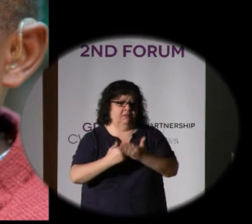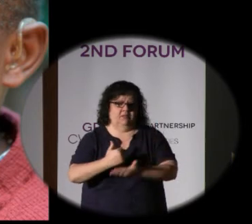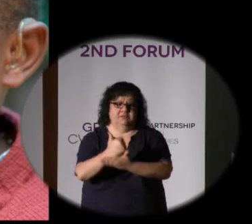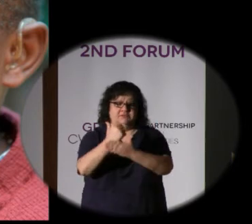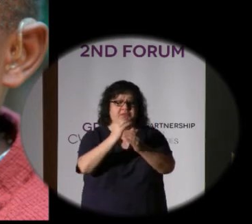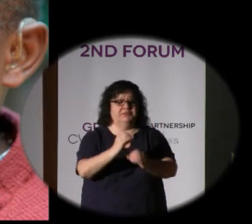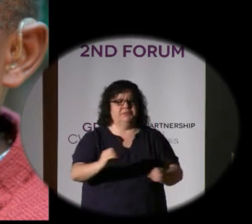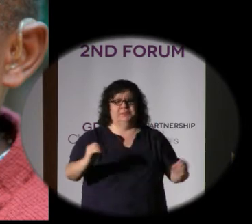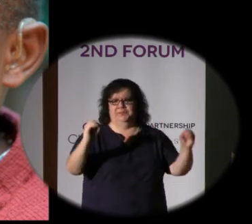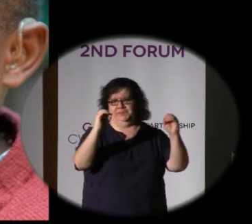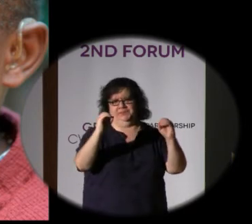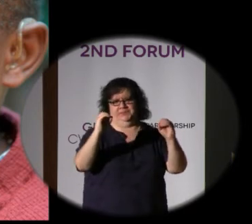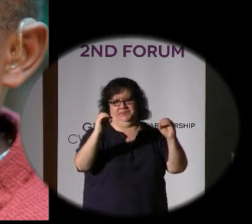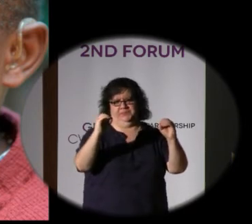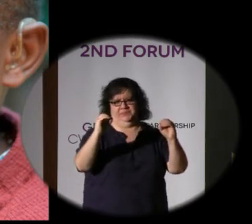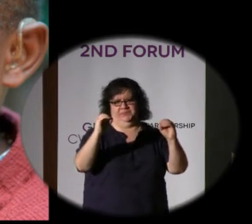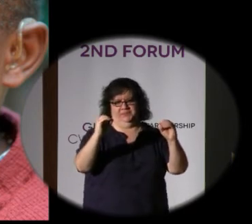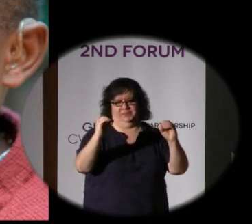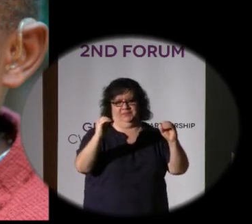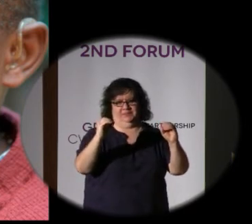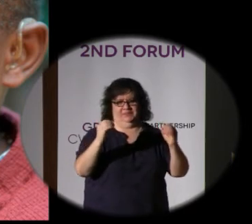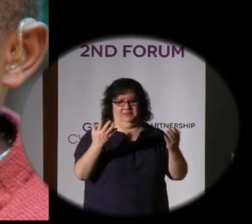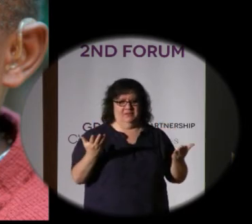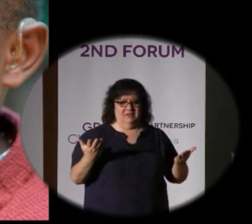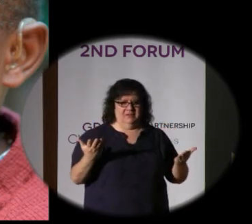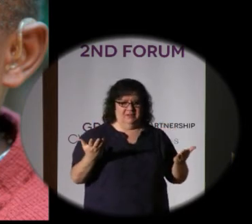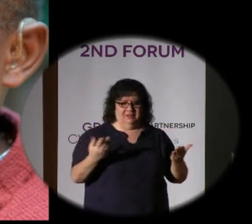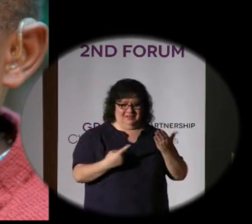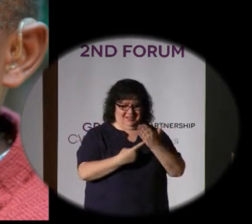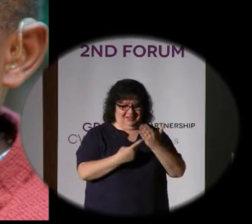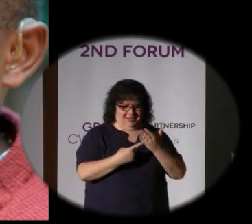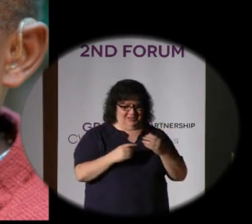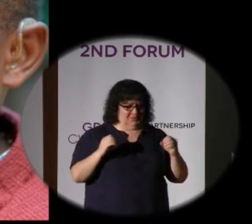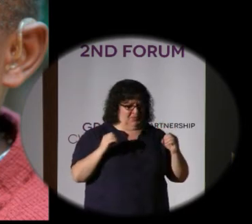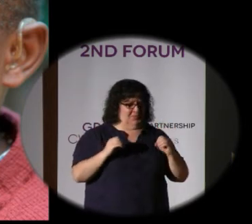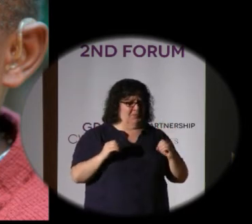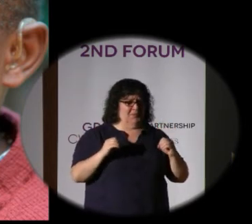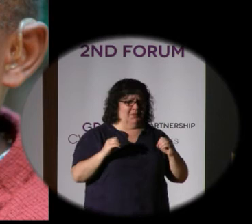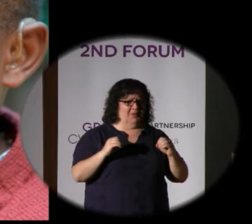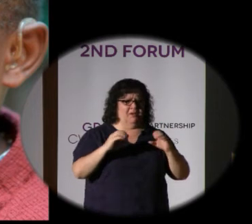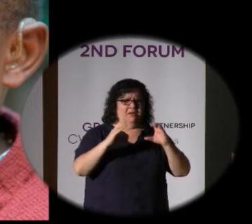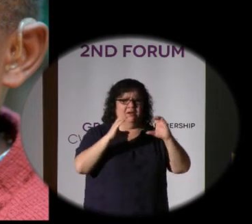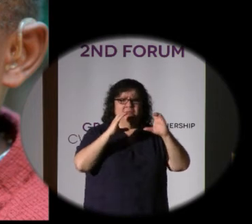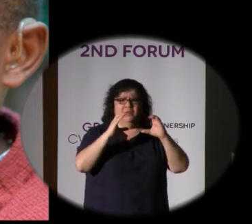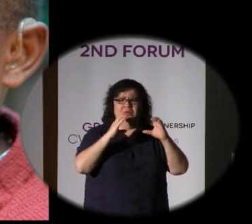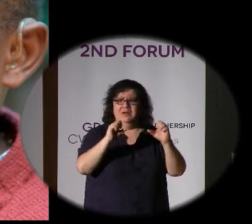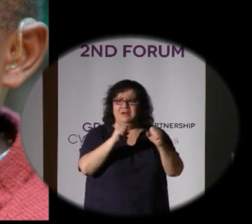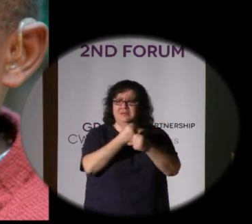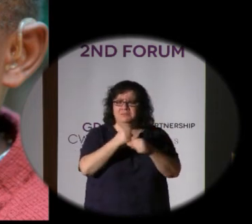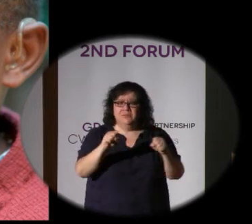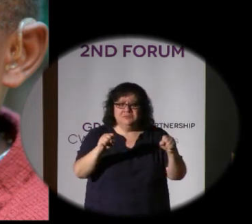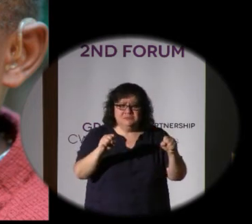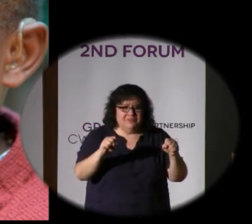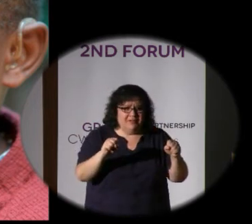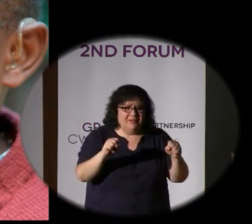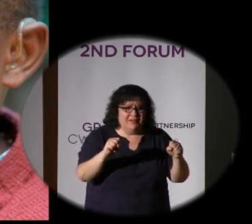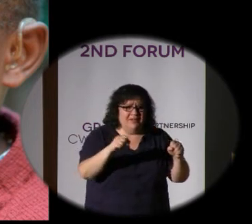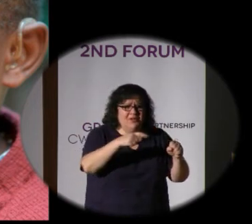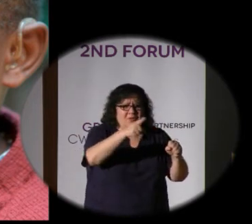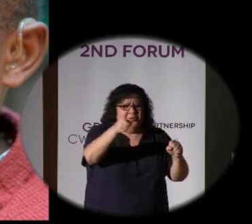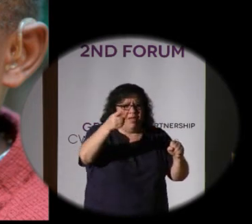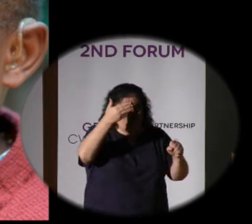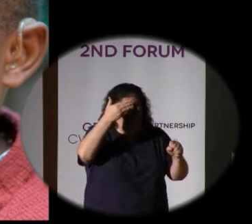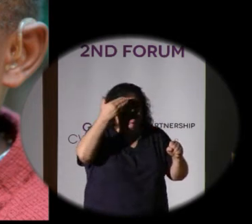many people forget this who are fortunate to have this. So our main agenda is how to draw attention of